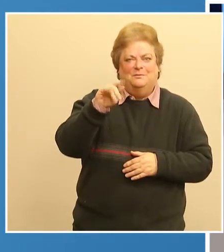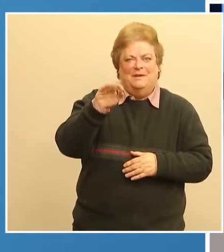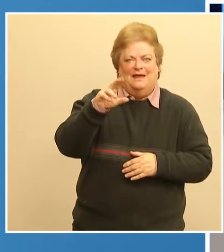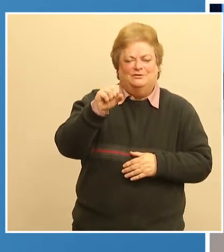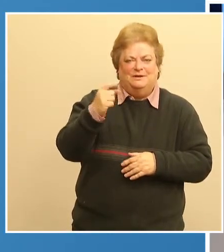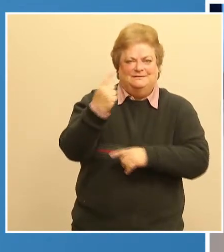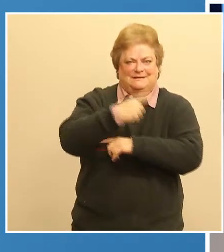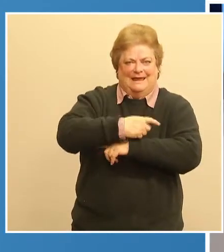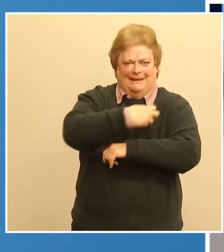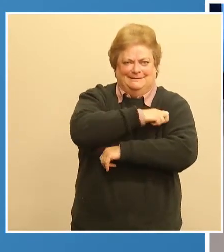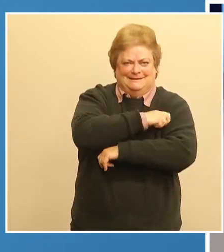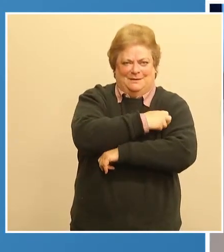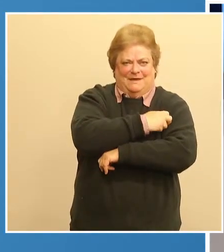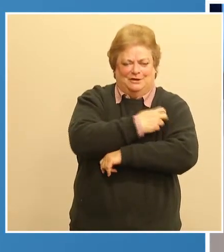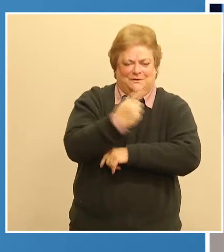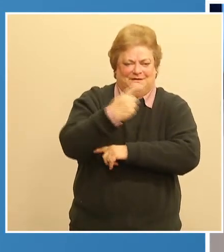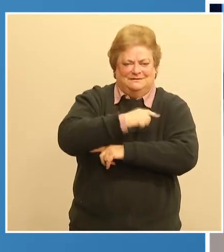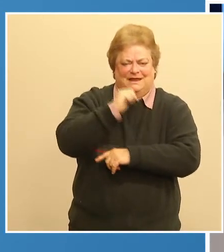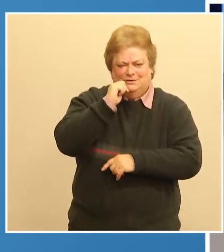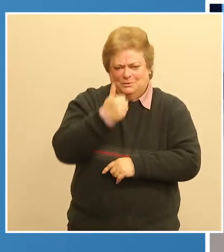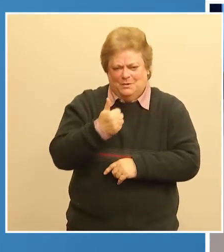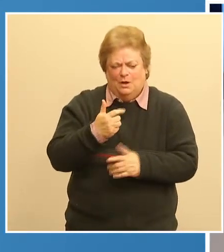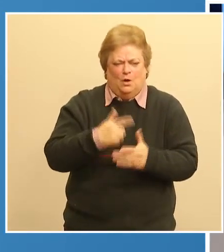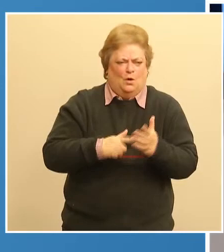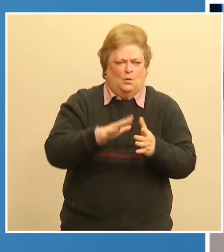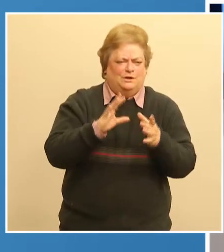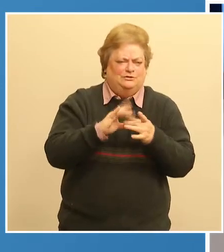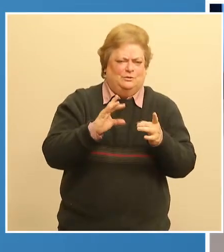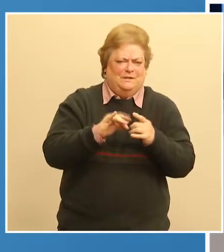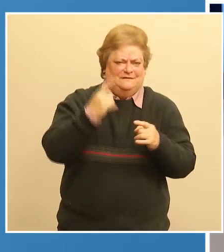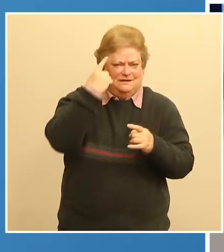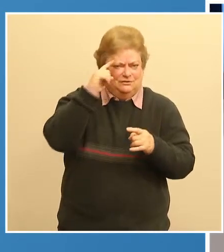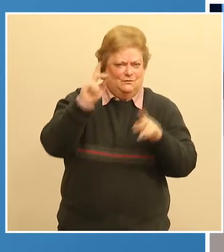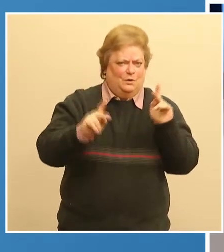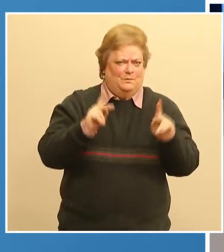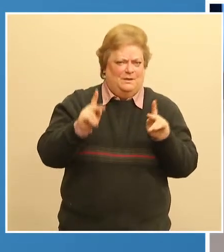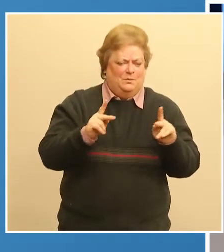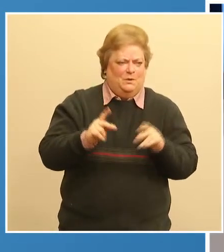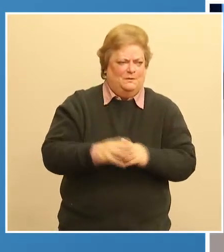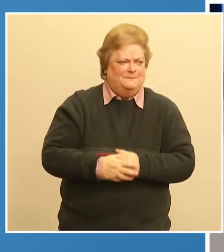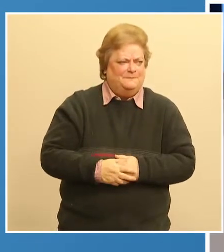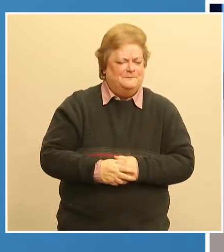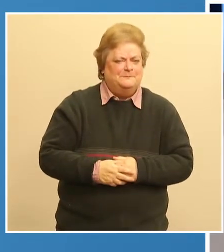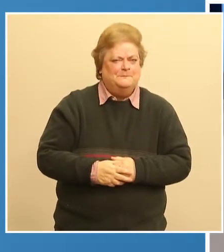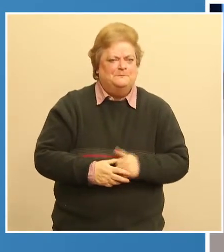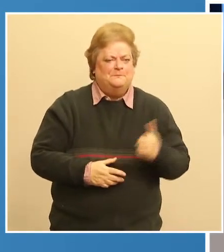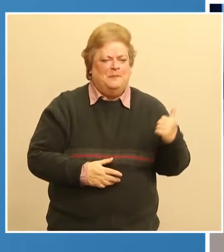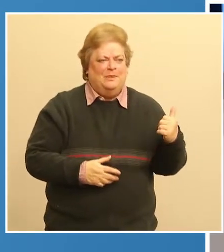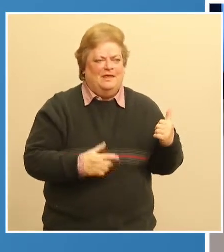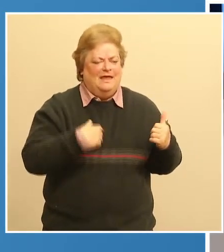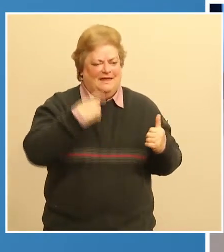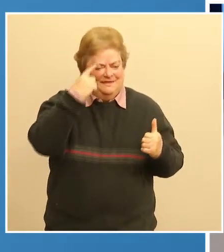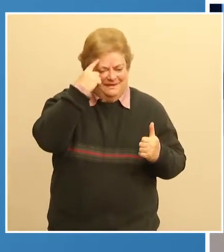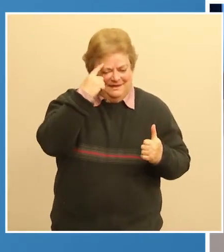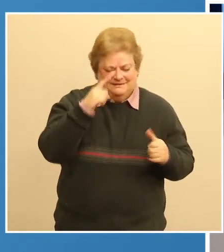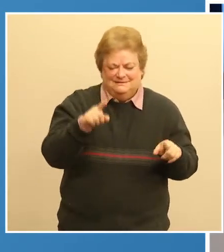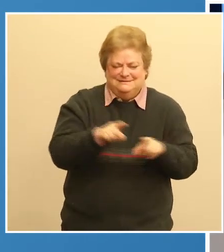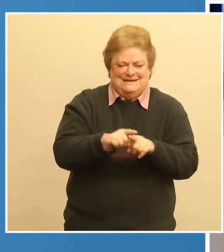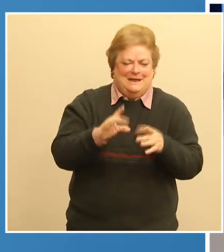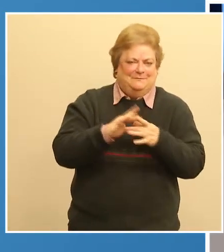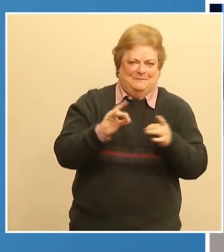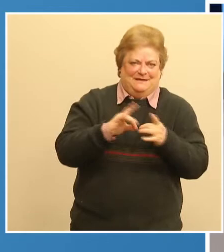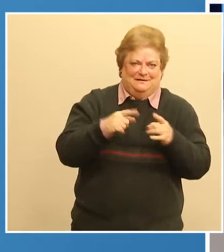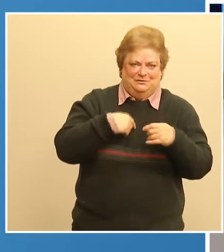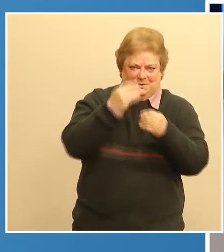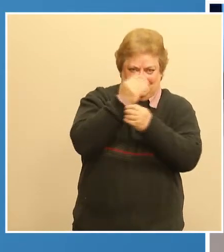tomorrow, and what's your hope or what's your message to people? Well, I think it's the same message we've been